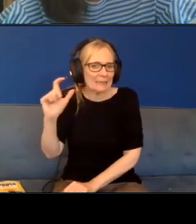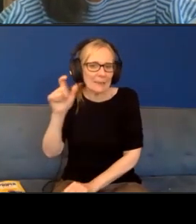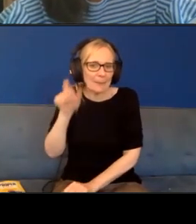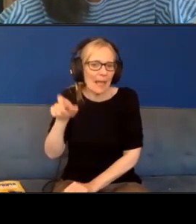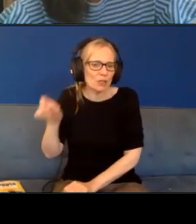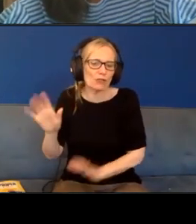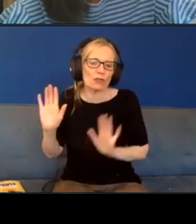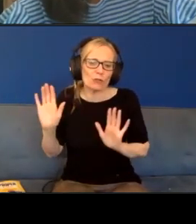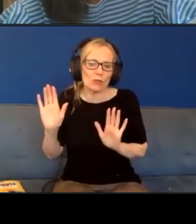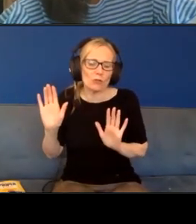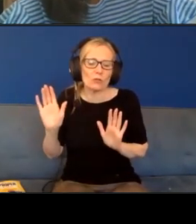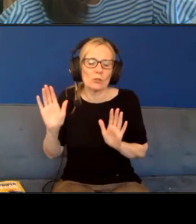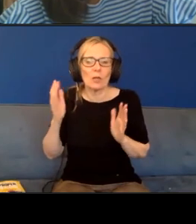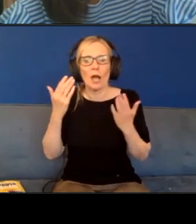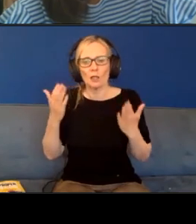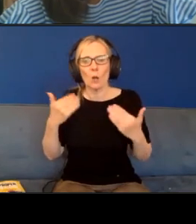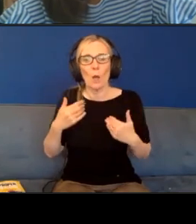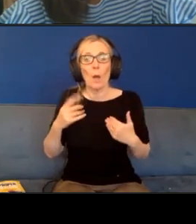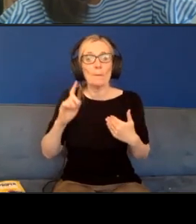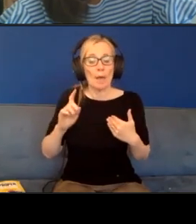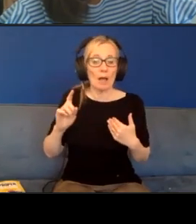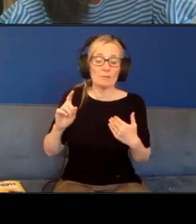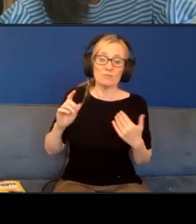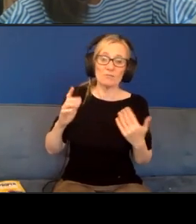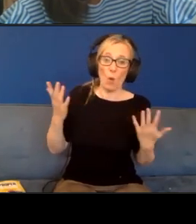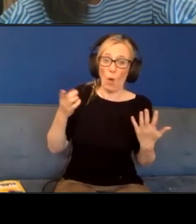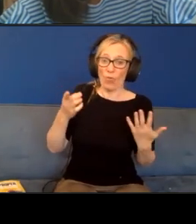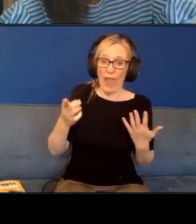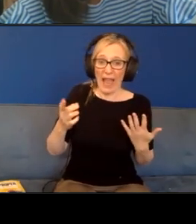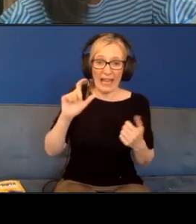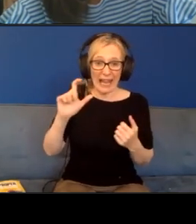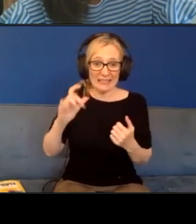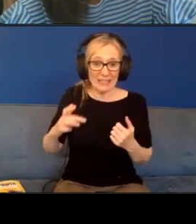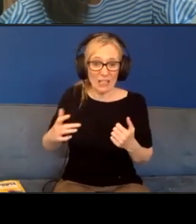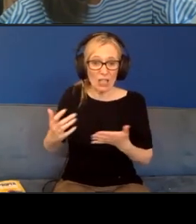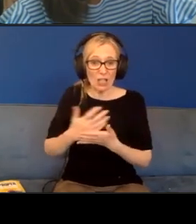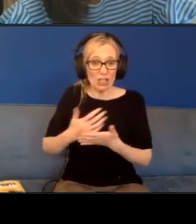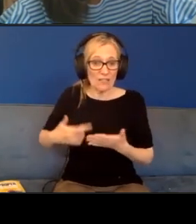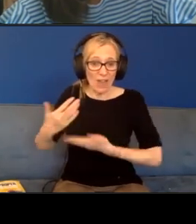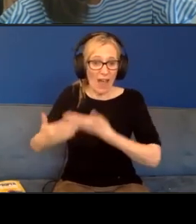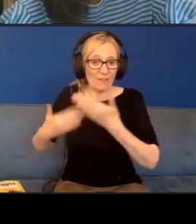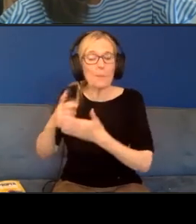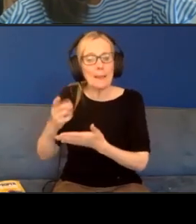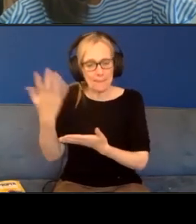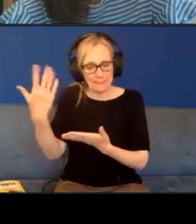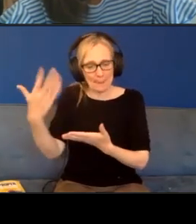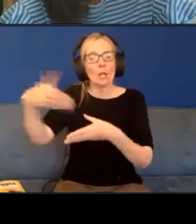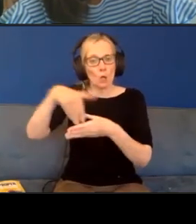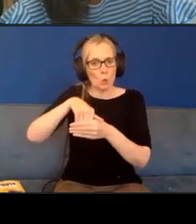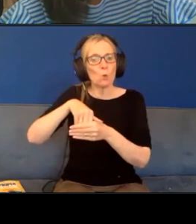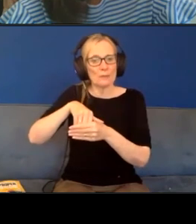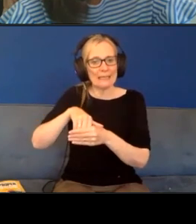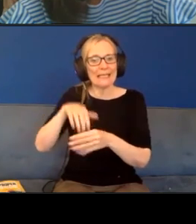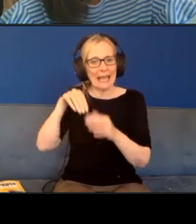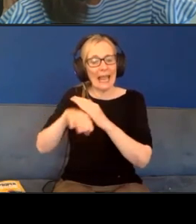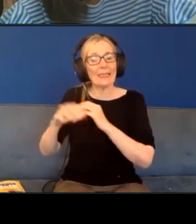had cancer or were cancer survivors, but yes, they were definitely included in the Make Some Noise